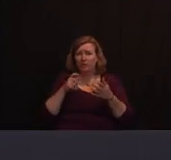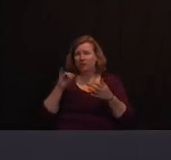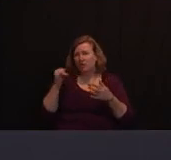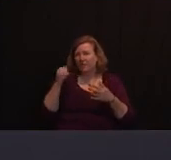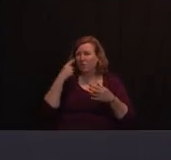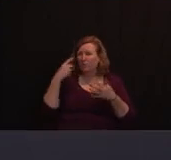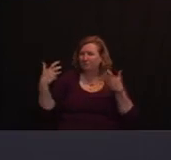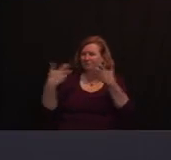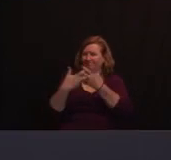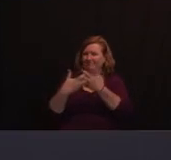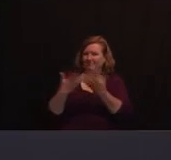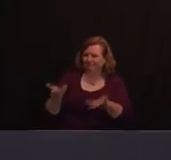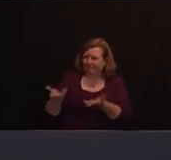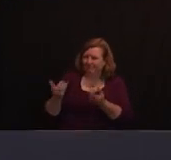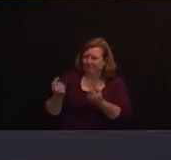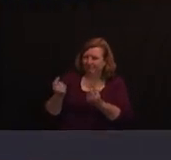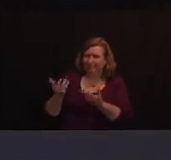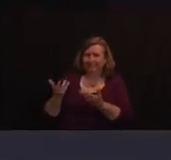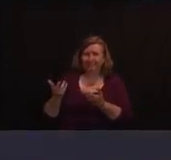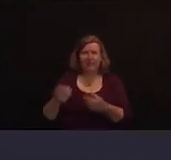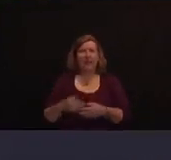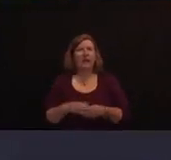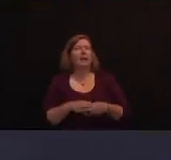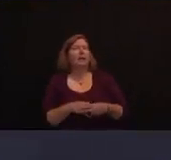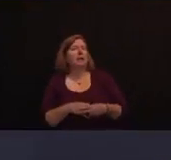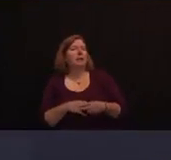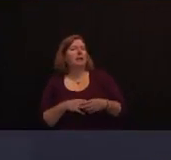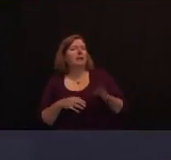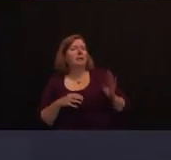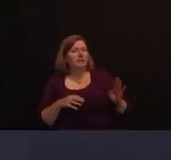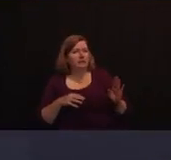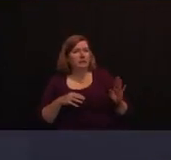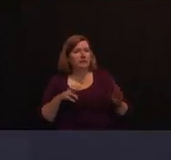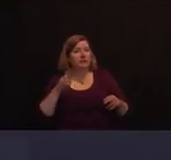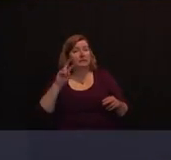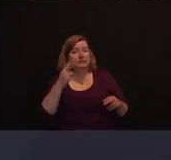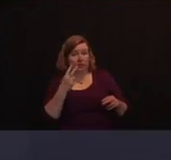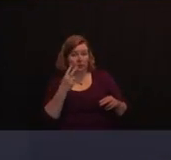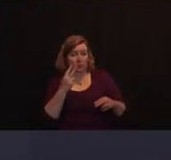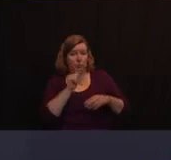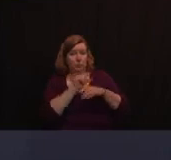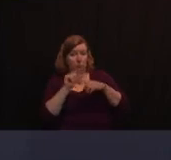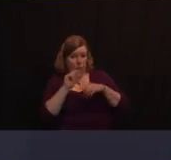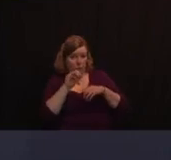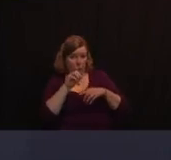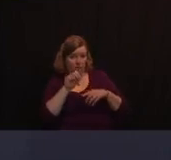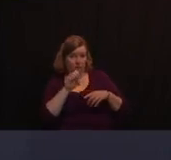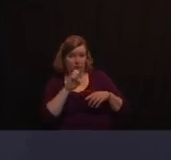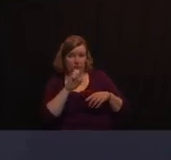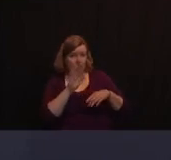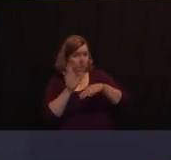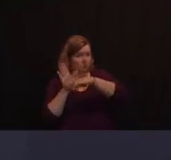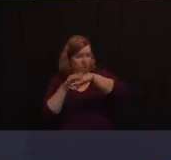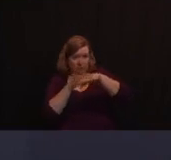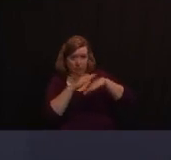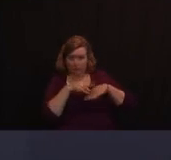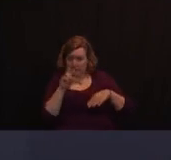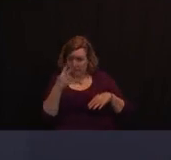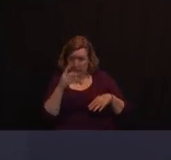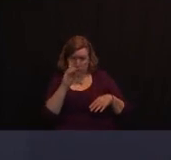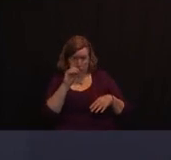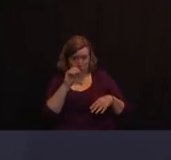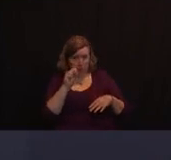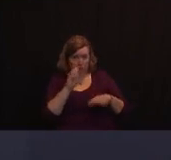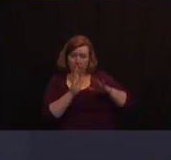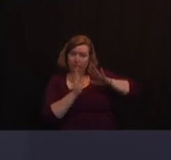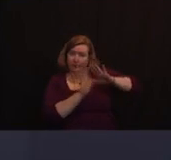of the second dose? Sure. Let's talk about the second dose first. We've asked everyone to make sure that they put aside their second dose so